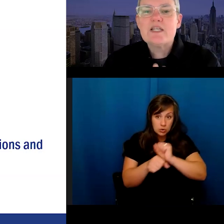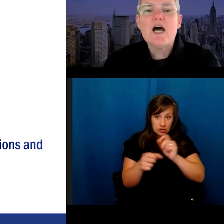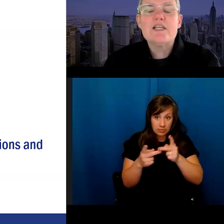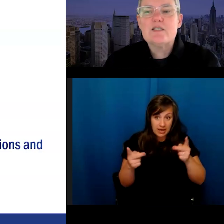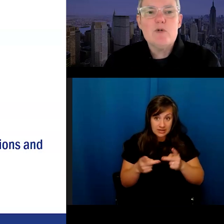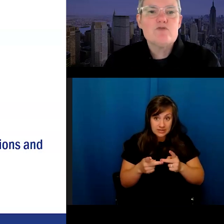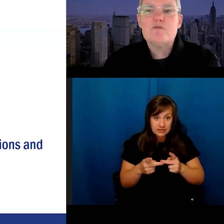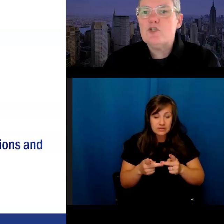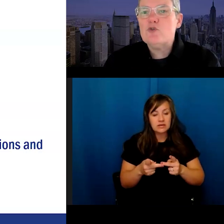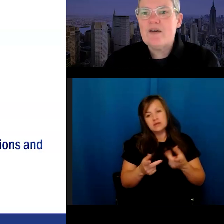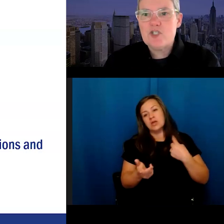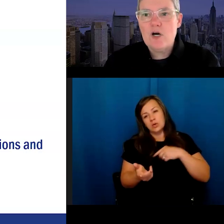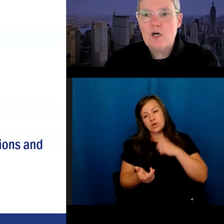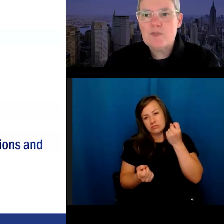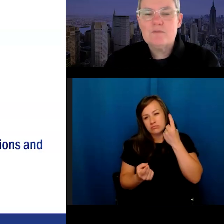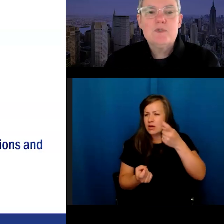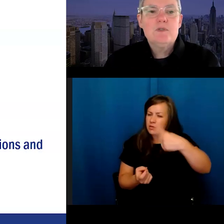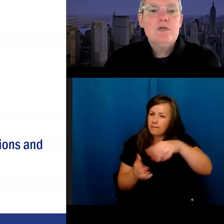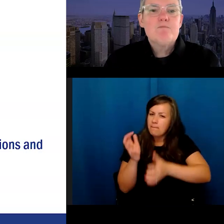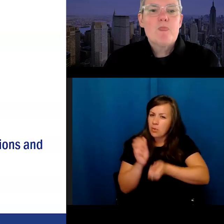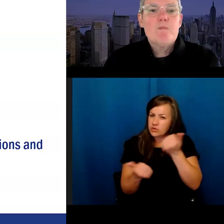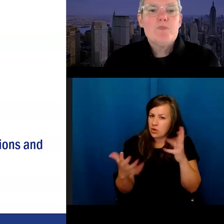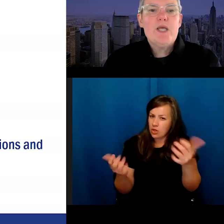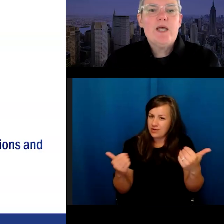We recognize that most of you have jobs.